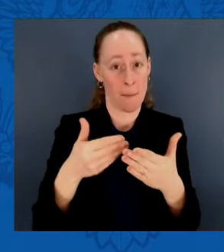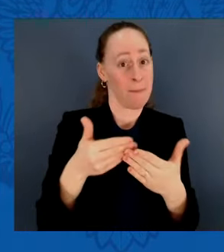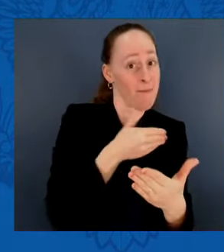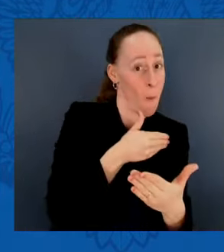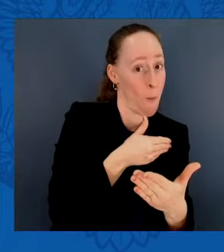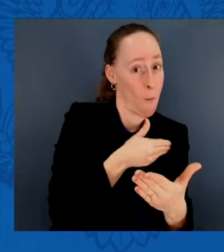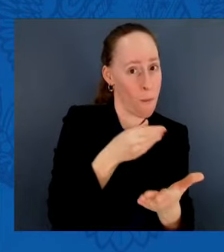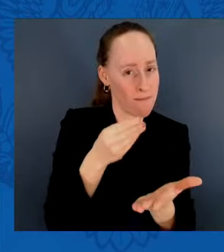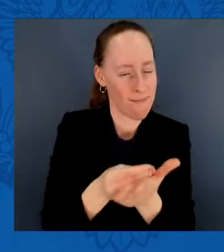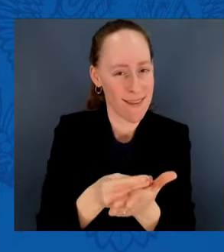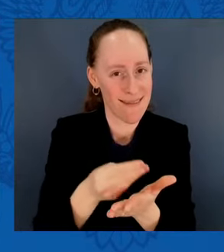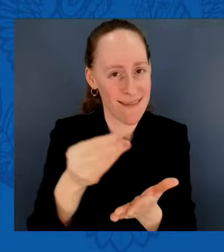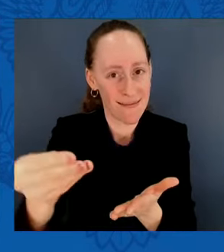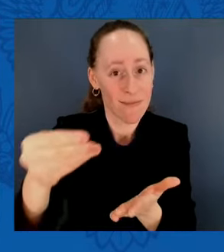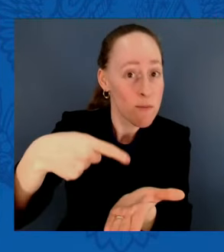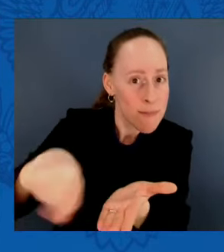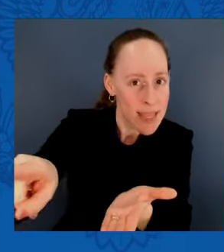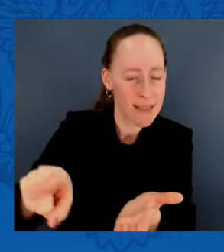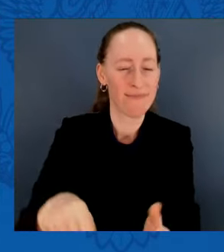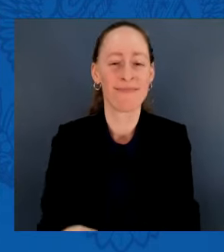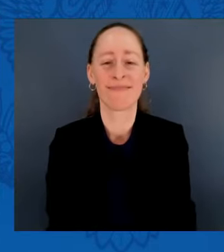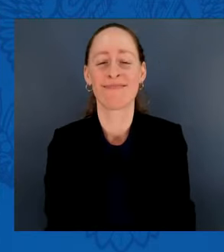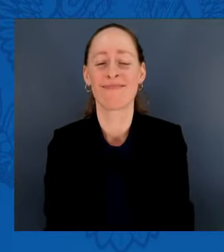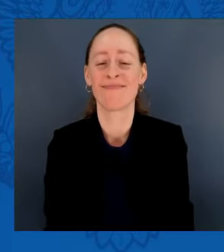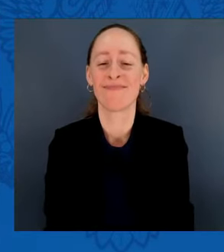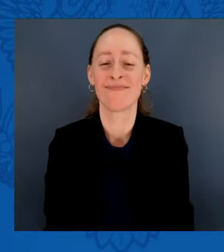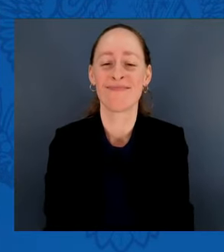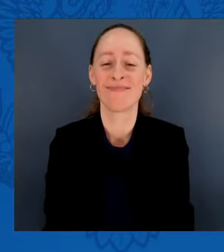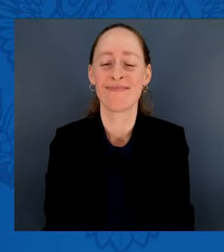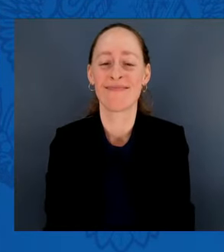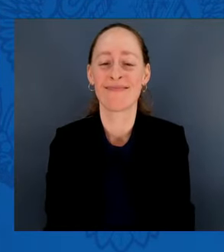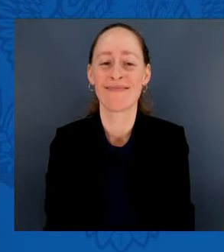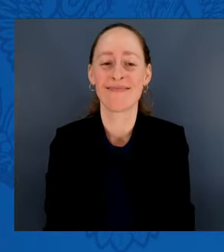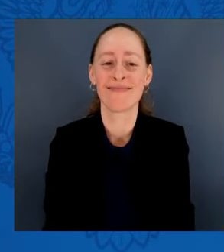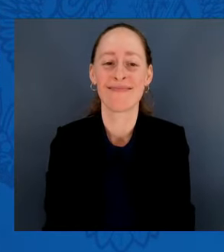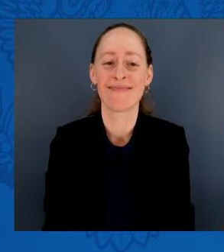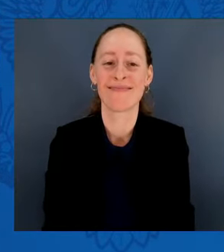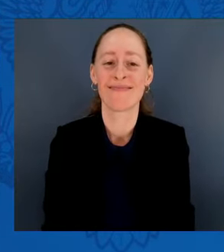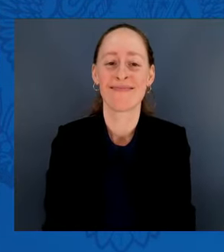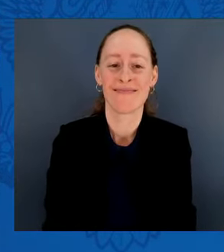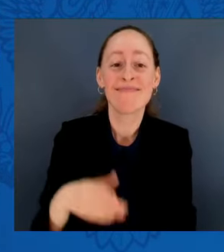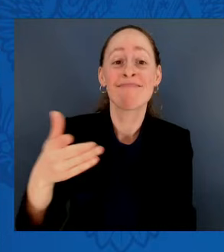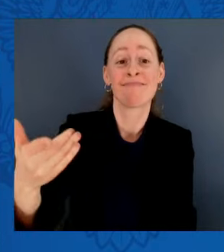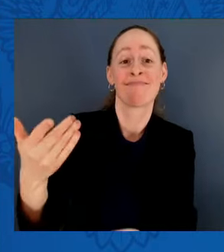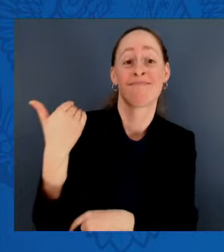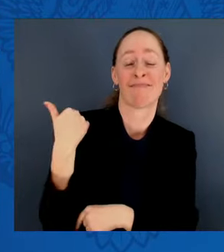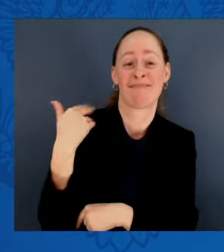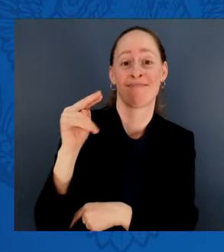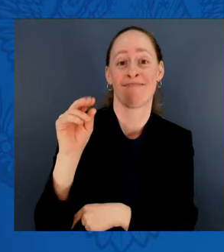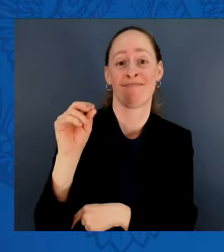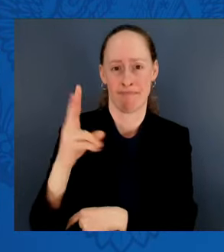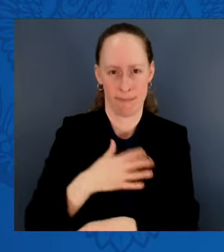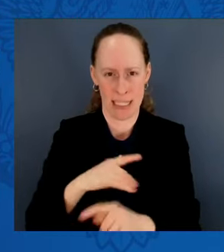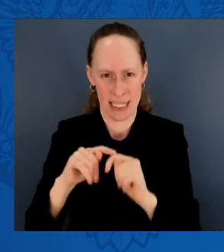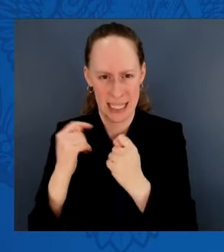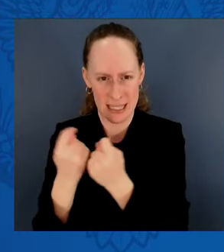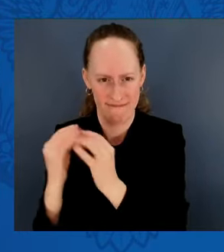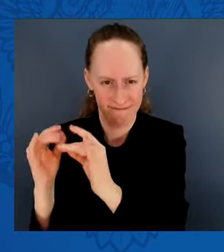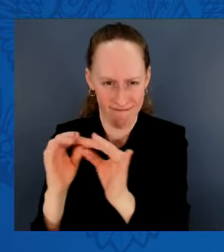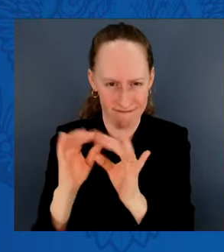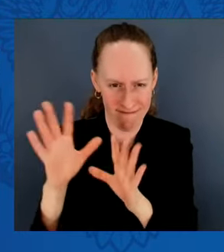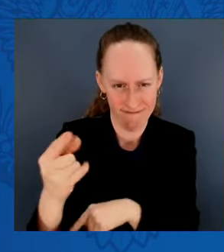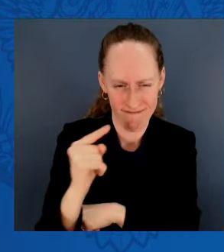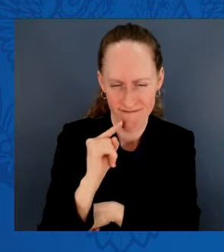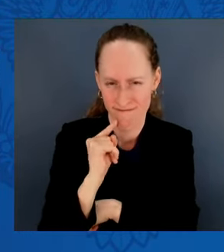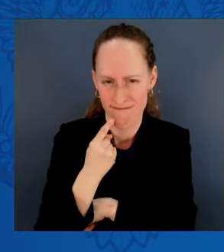with a bipartisan group of senators. The result was a bipartisan bill with the toughest set of border security reforms we've ever